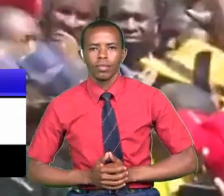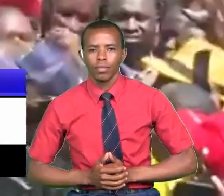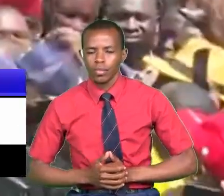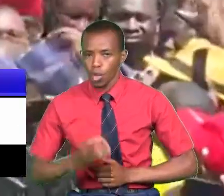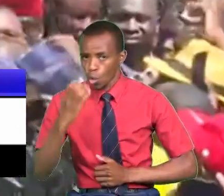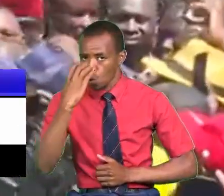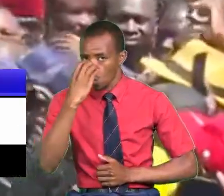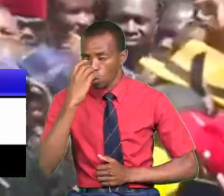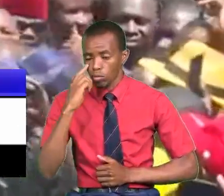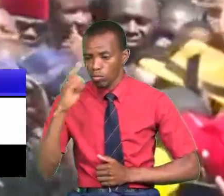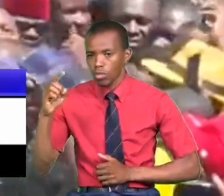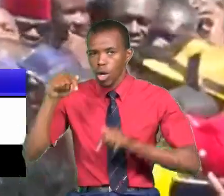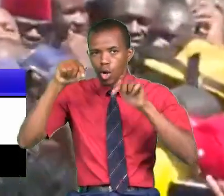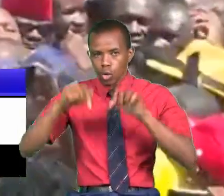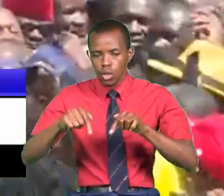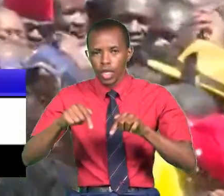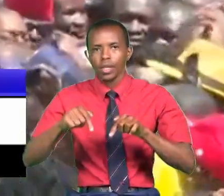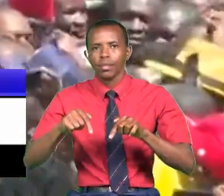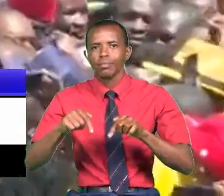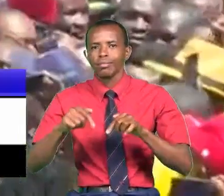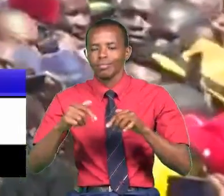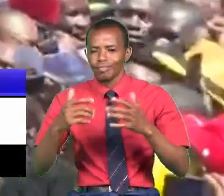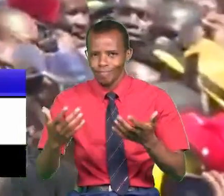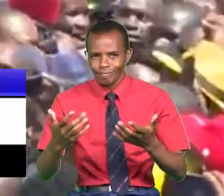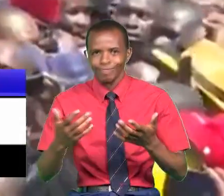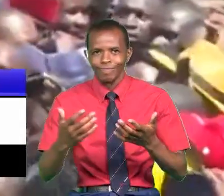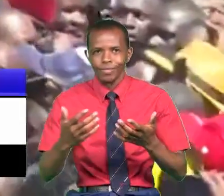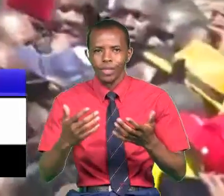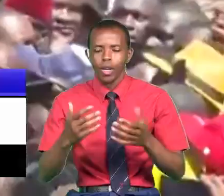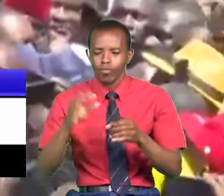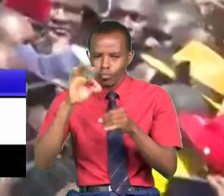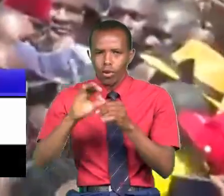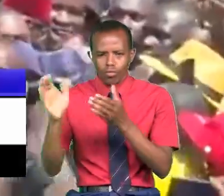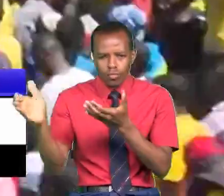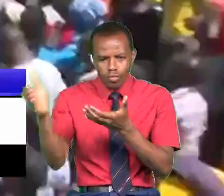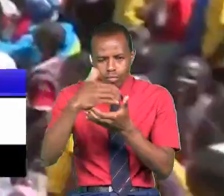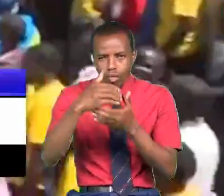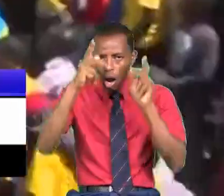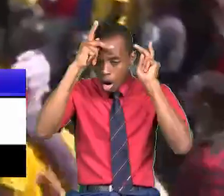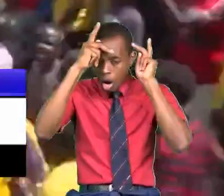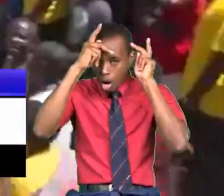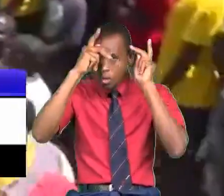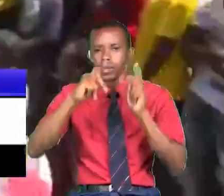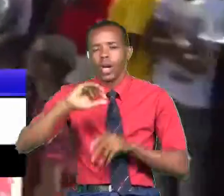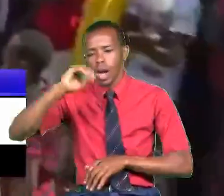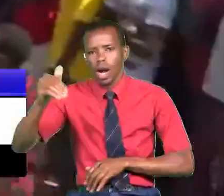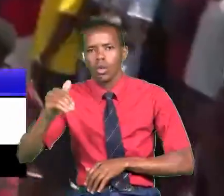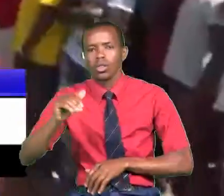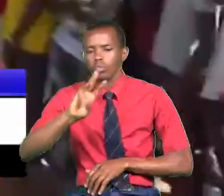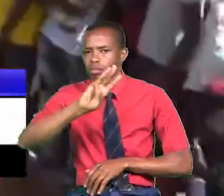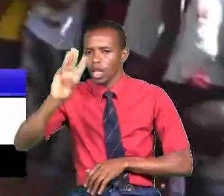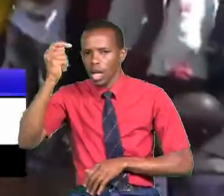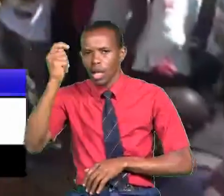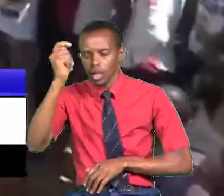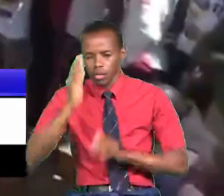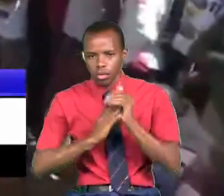Deputy President William Ruto has today extended his hustler narrative and vote-hunting mission to Kakamega County, accompanied by his Western Kenya Brigade,